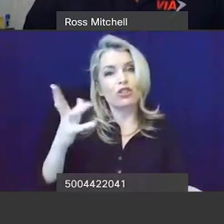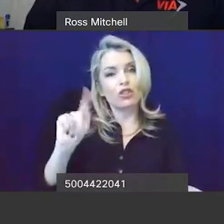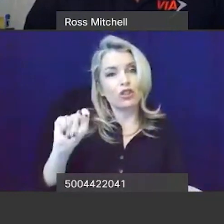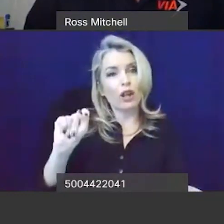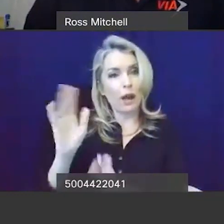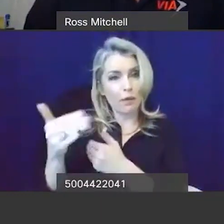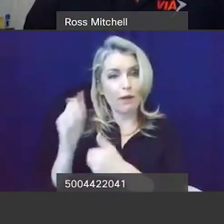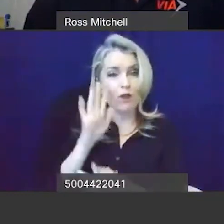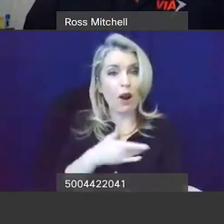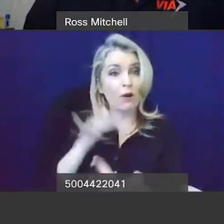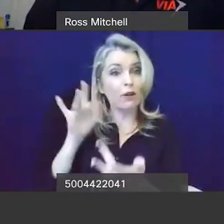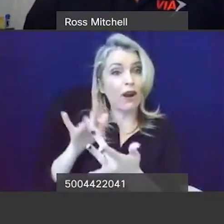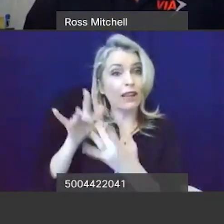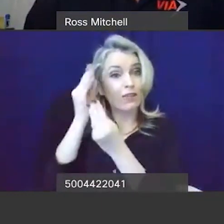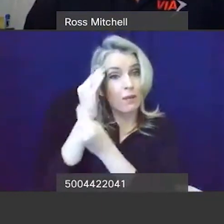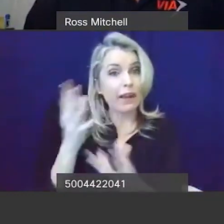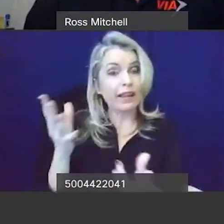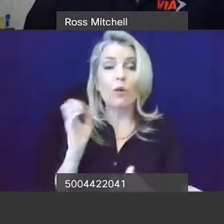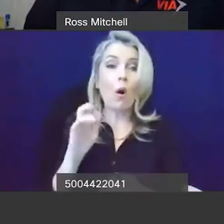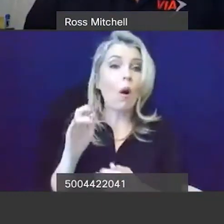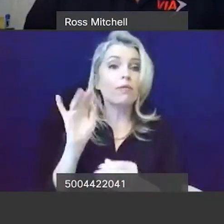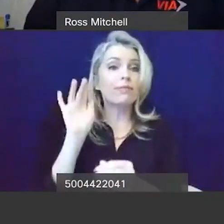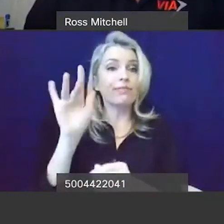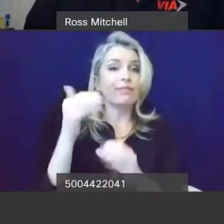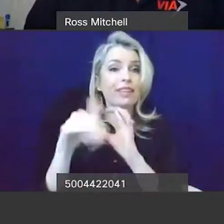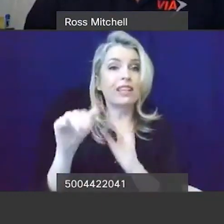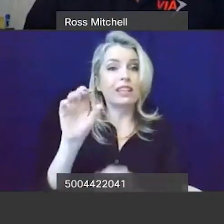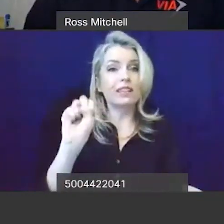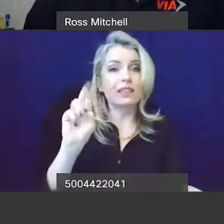contact information, or simply send it to